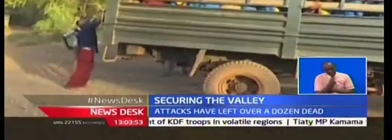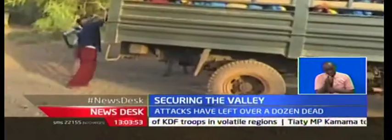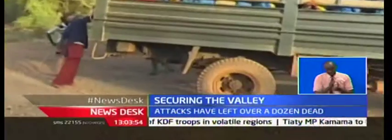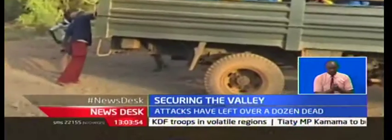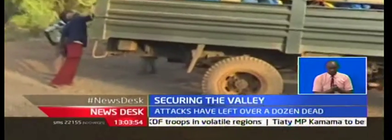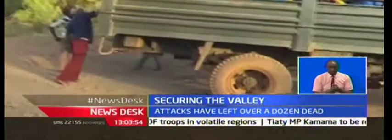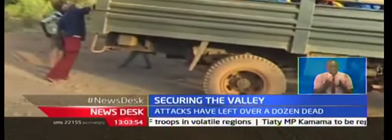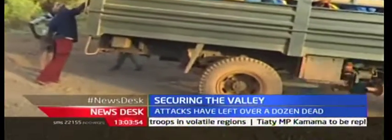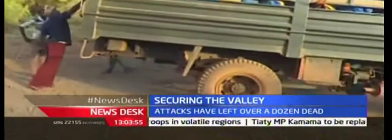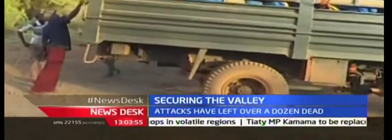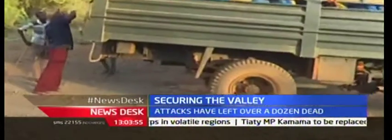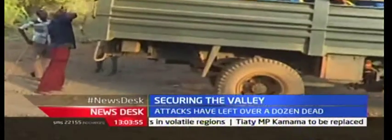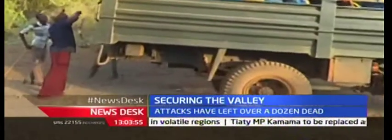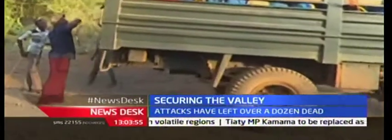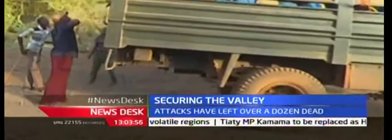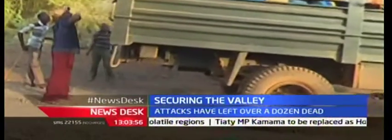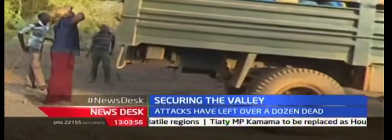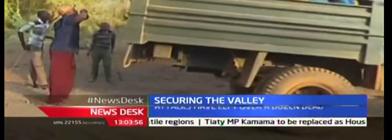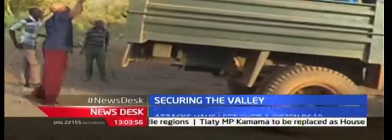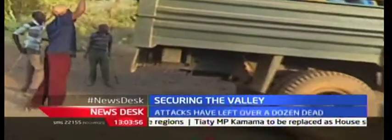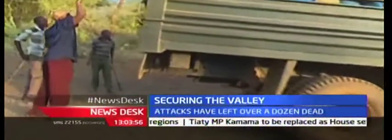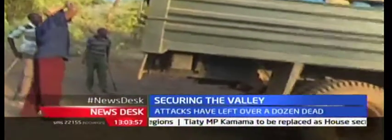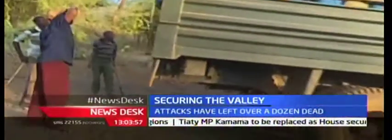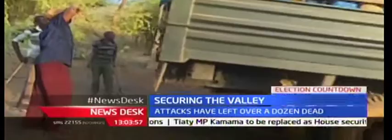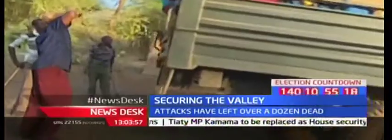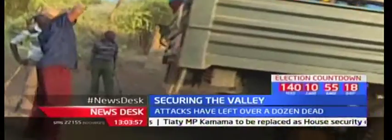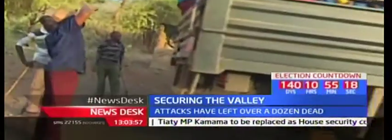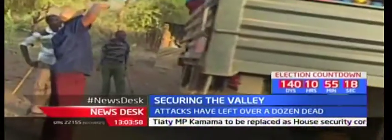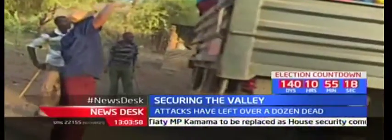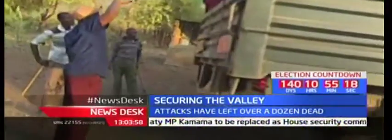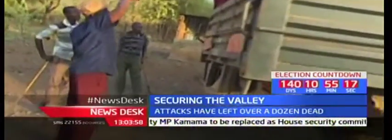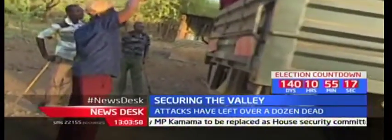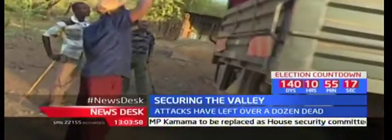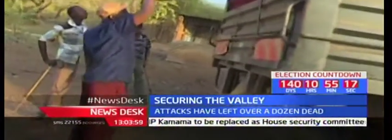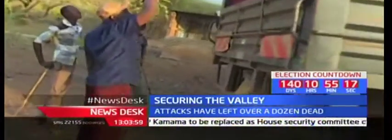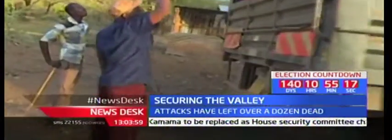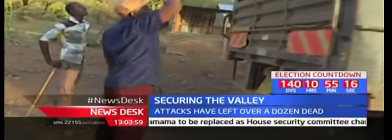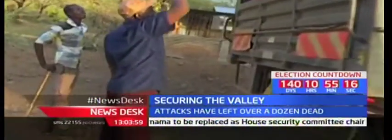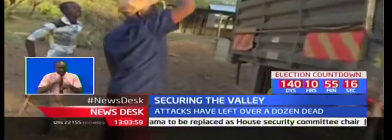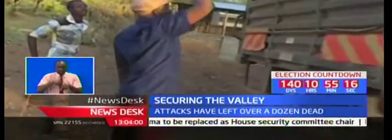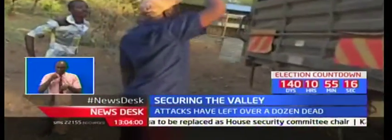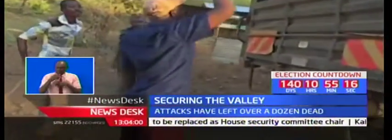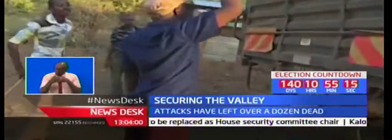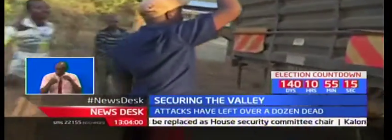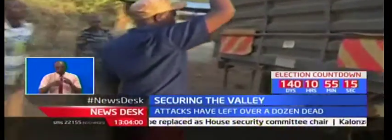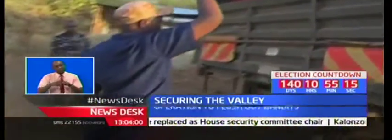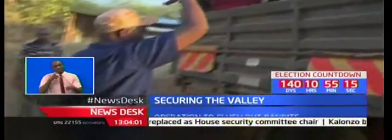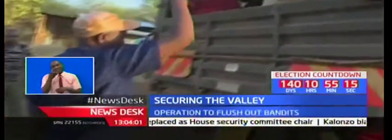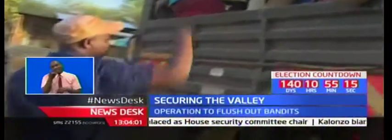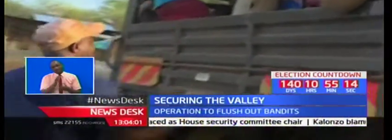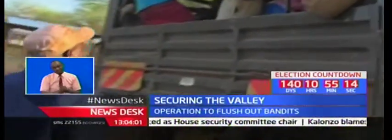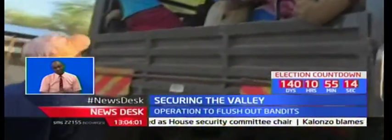Scores, mainly women and children, are fighting for their lives in hospitals after literally wriggling out of the jaws of death.